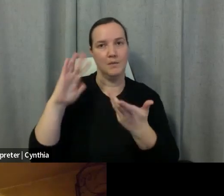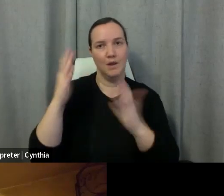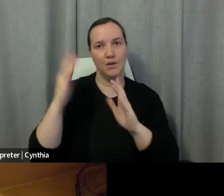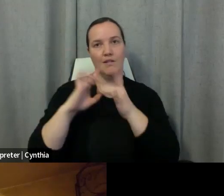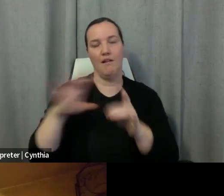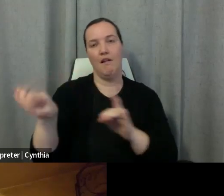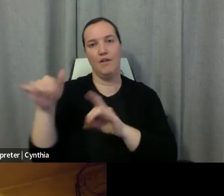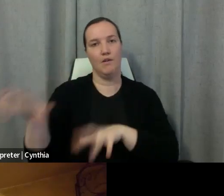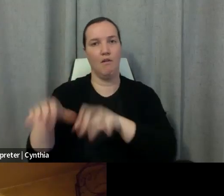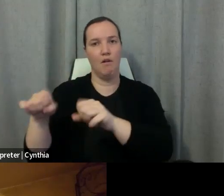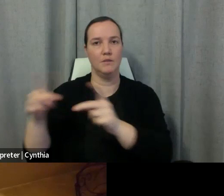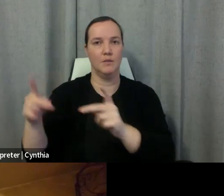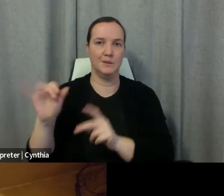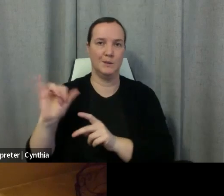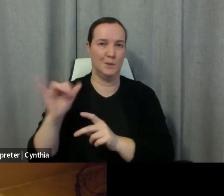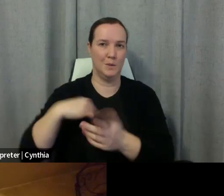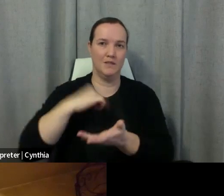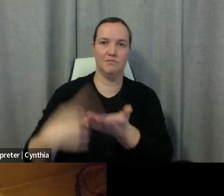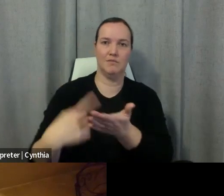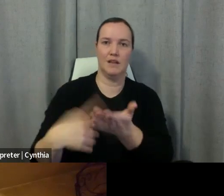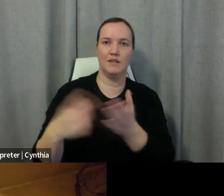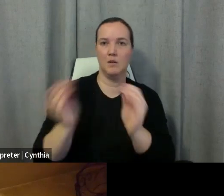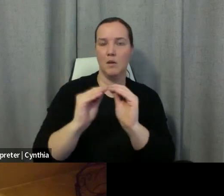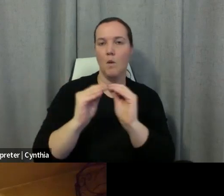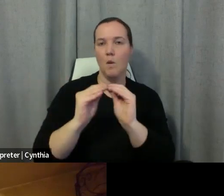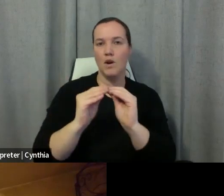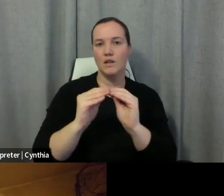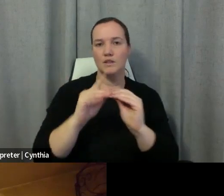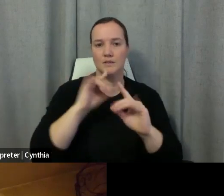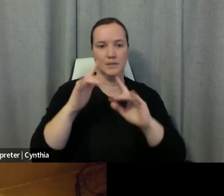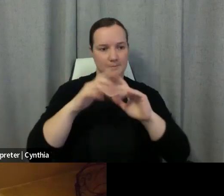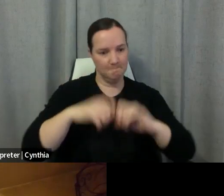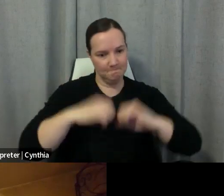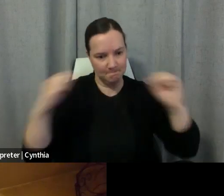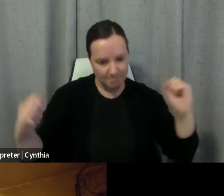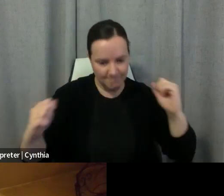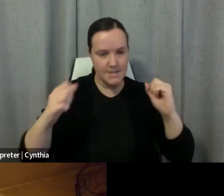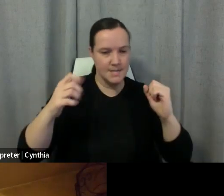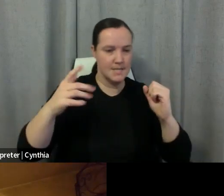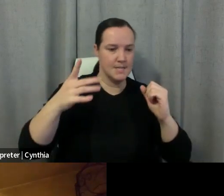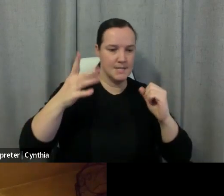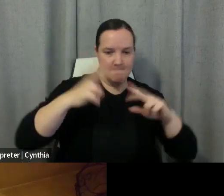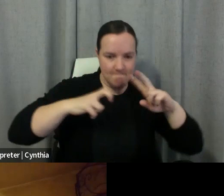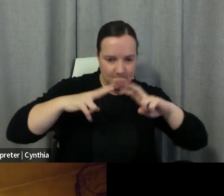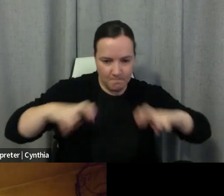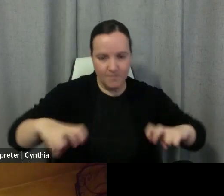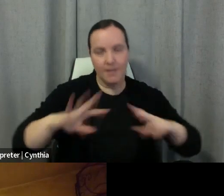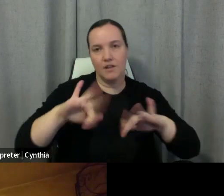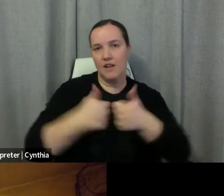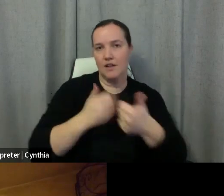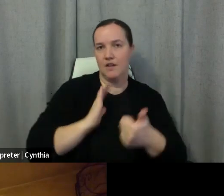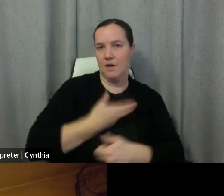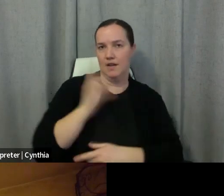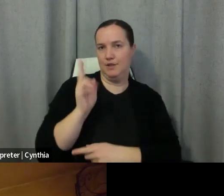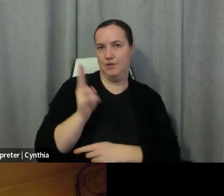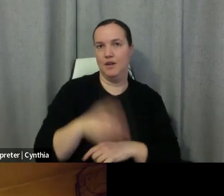colonized places as well, as we start to have a conversation to really unpack and challenge the histories that we live with. So I just thought